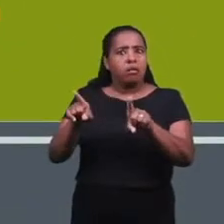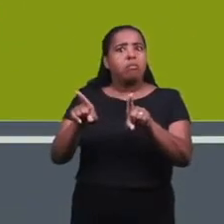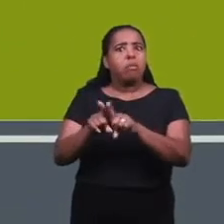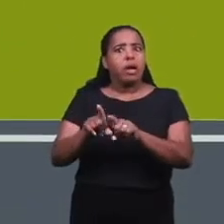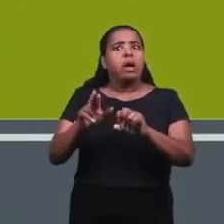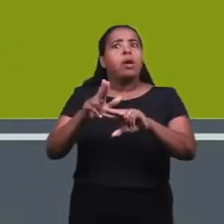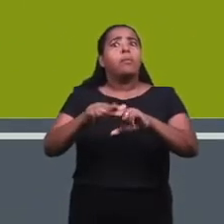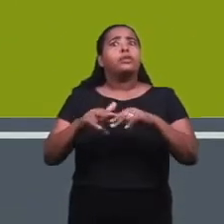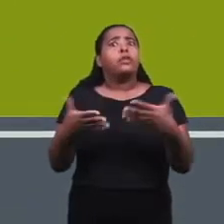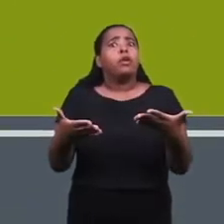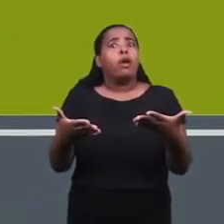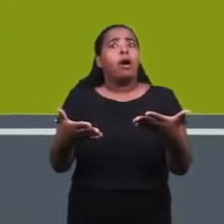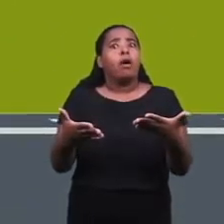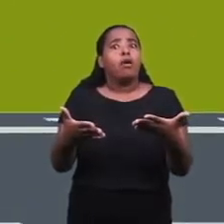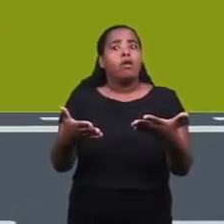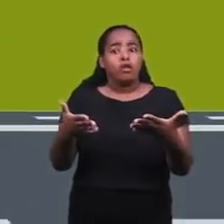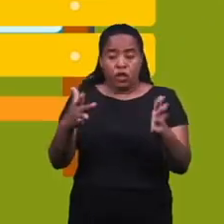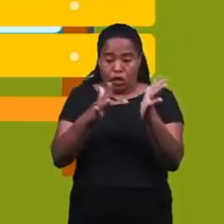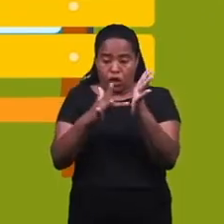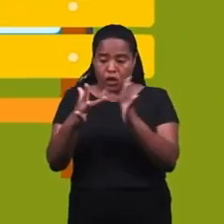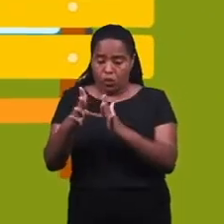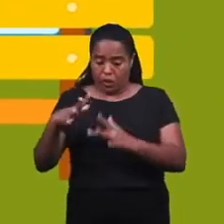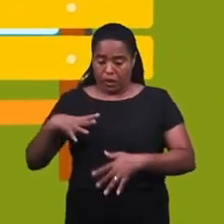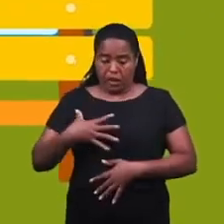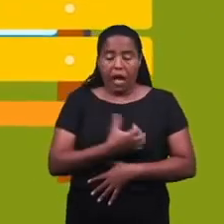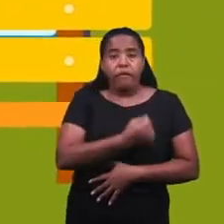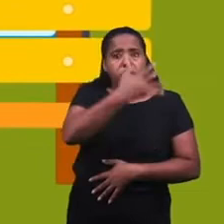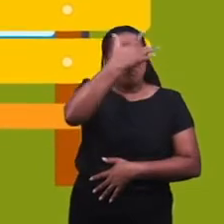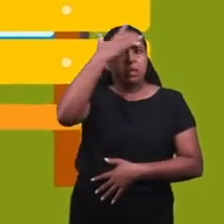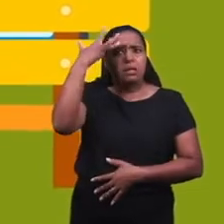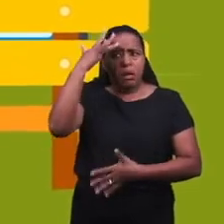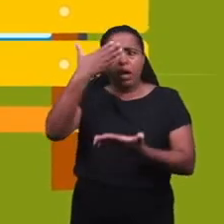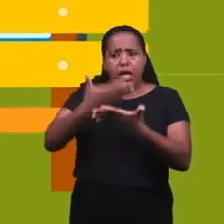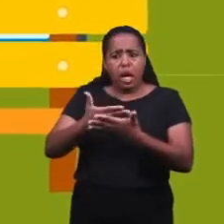He saves all of those who trust in his love.